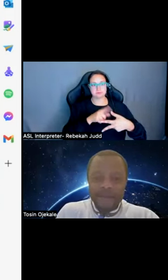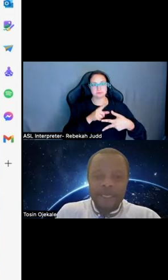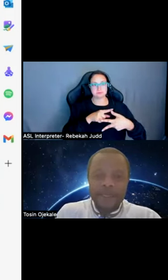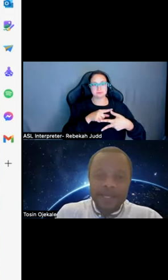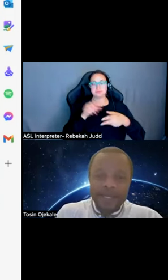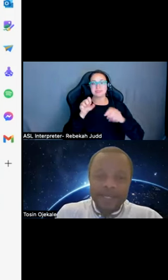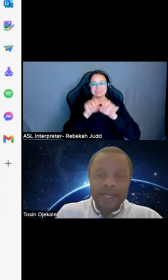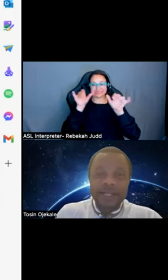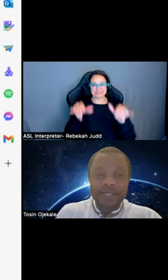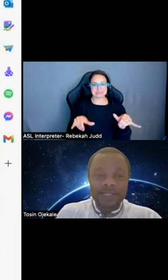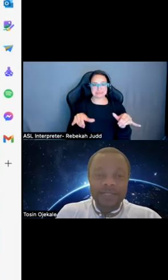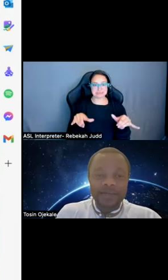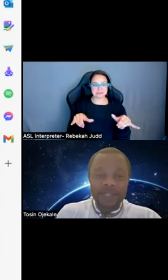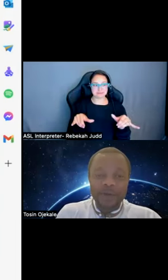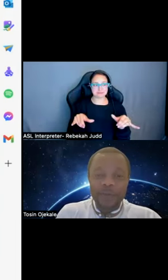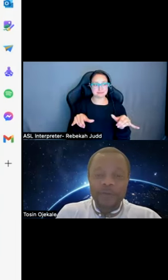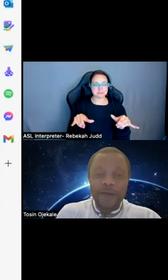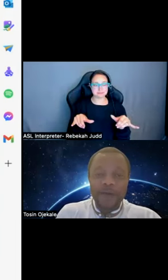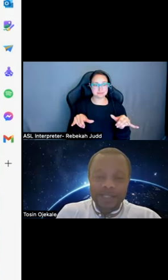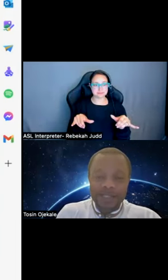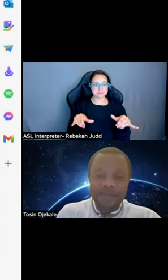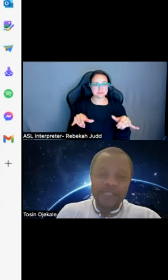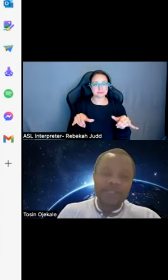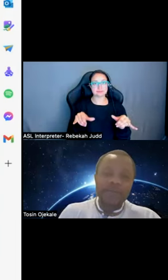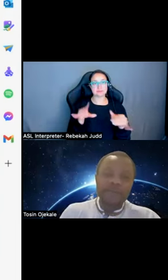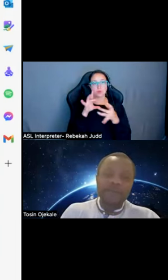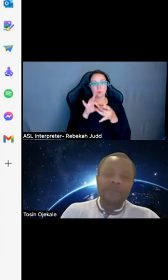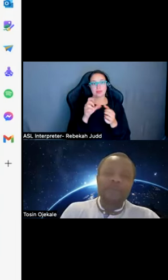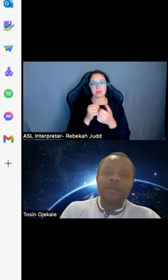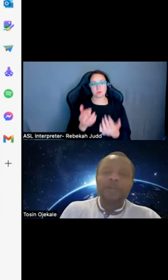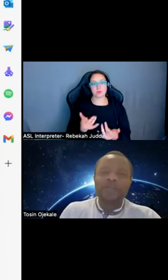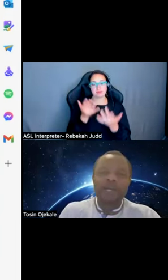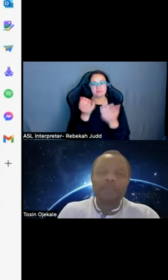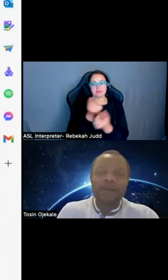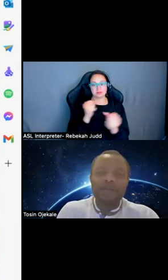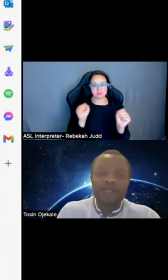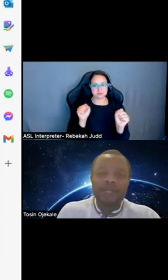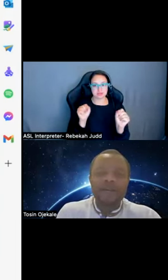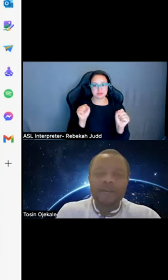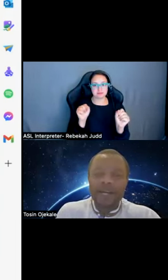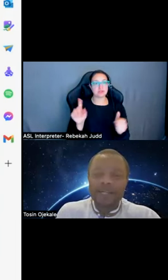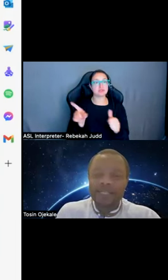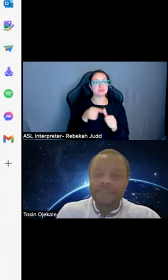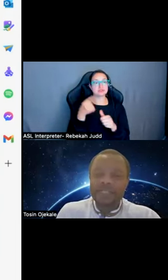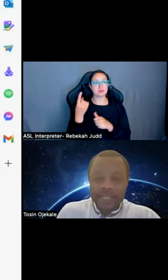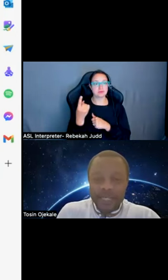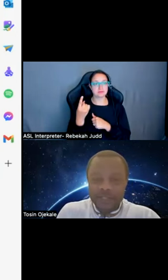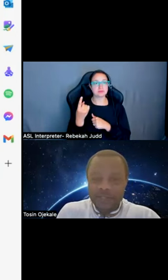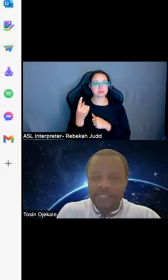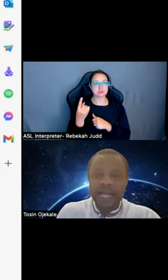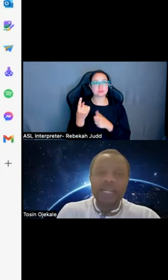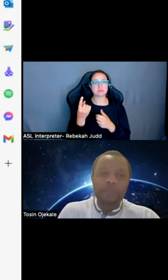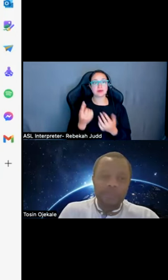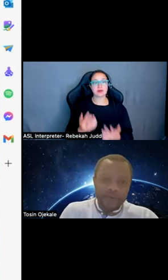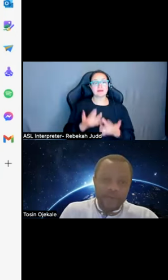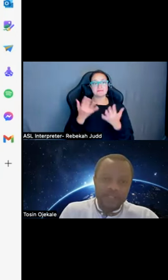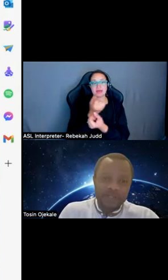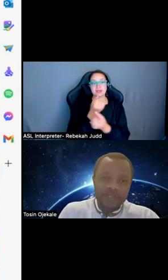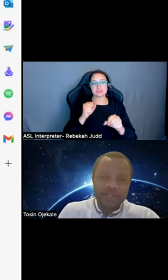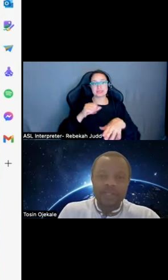systems. That's on the topic of fire safety. So the first one, we're going to talk about fire safety detections